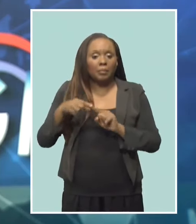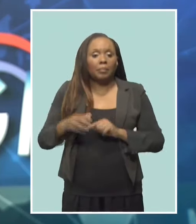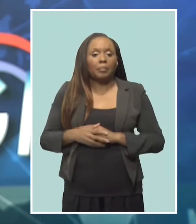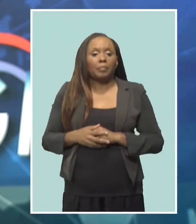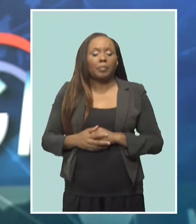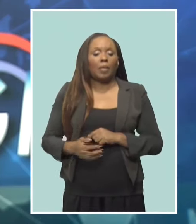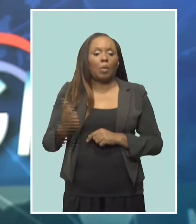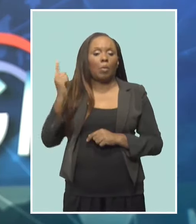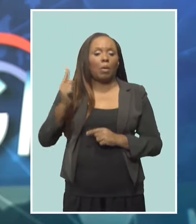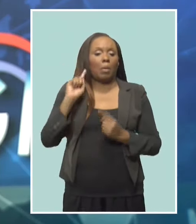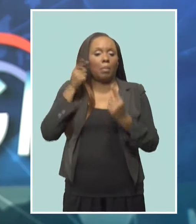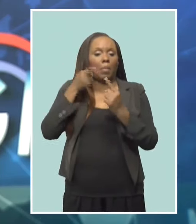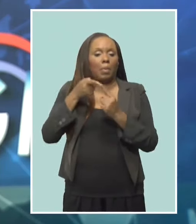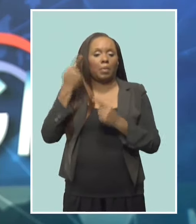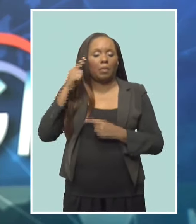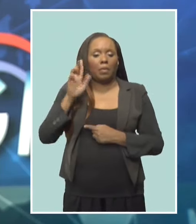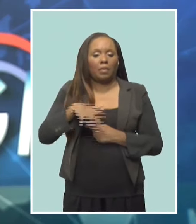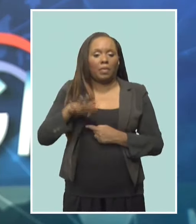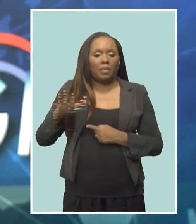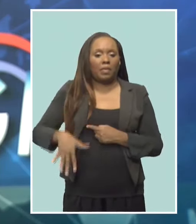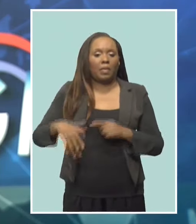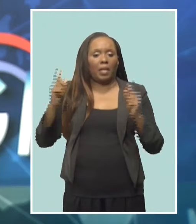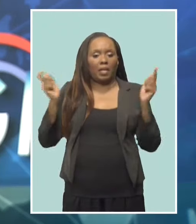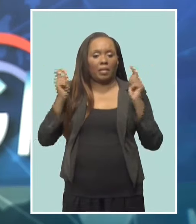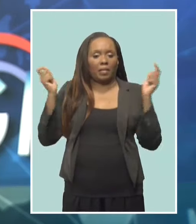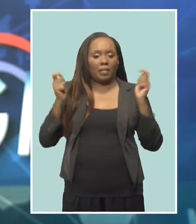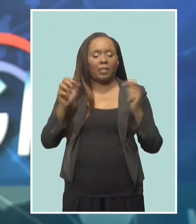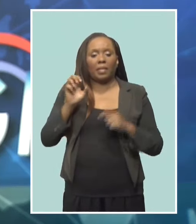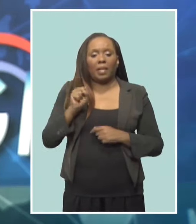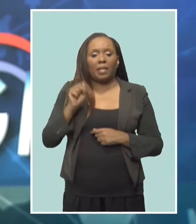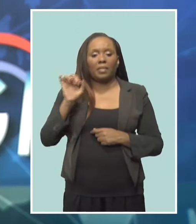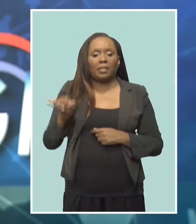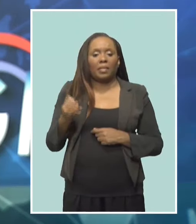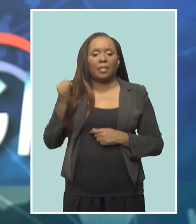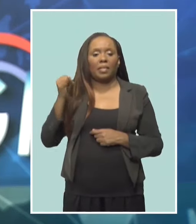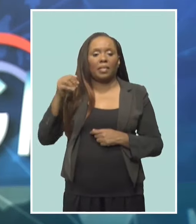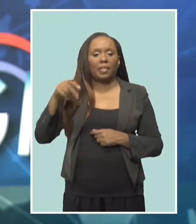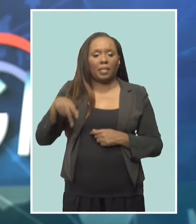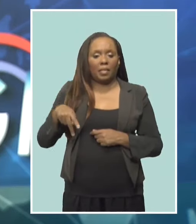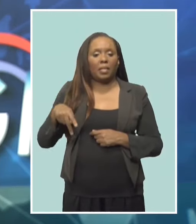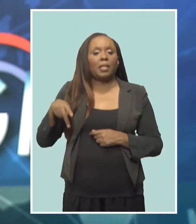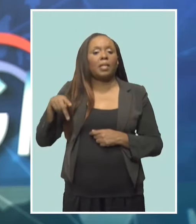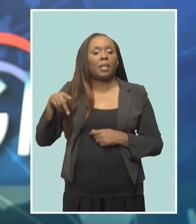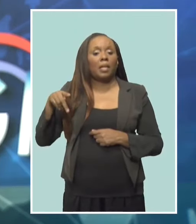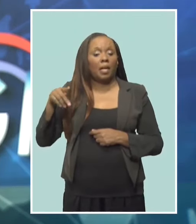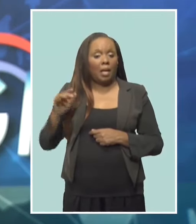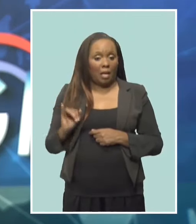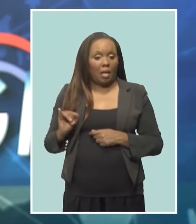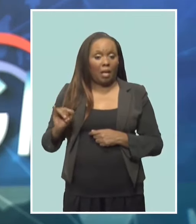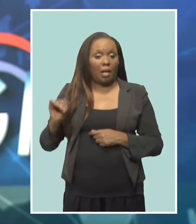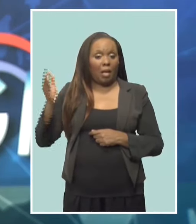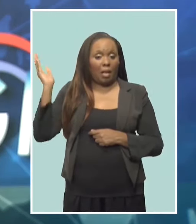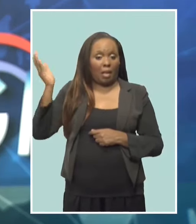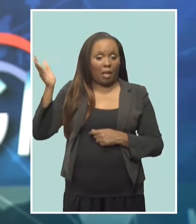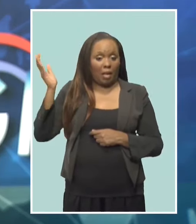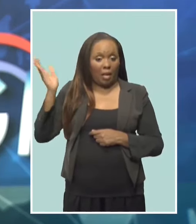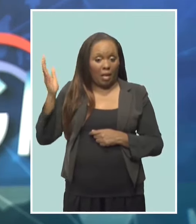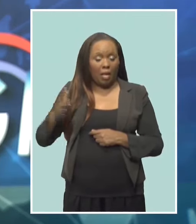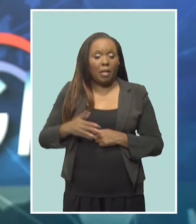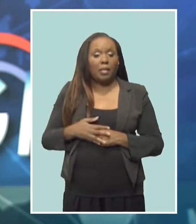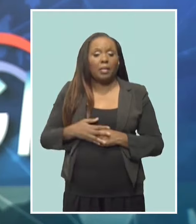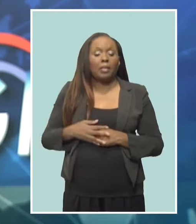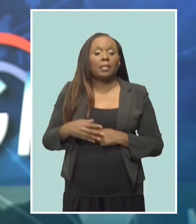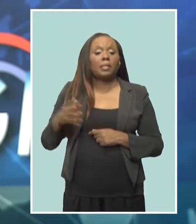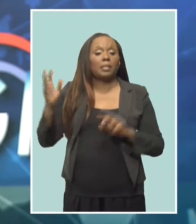one of the points put forward during the 55th anniversary of Samuel Jackman Prescott Memorial, the lecture which was presented by Dr. Glenda